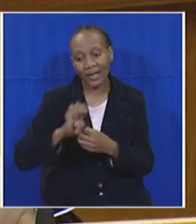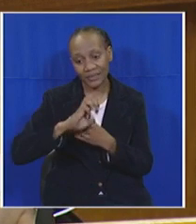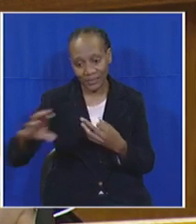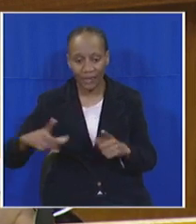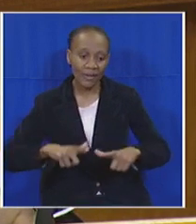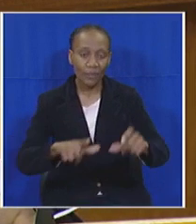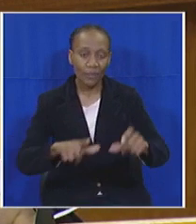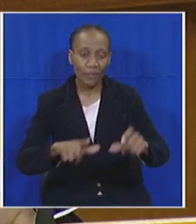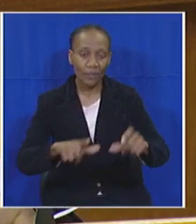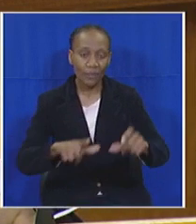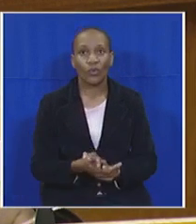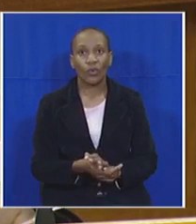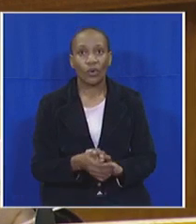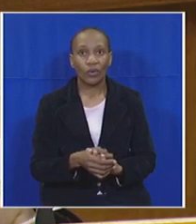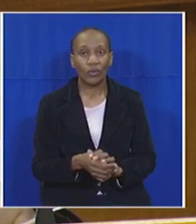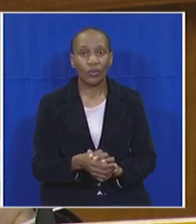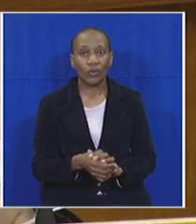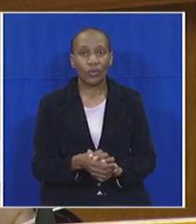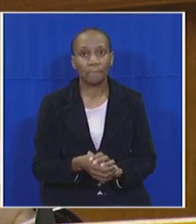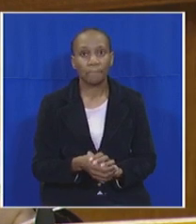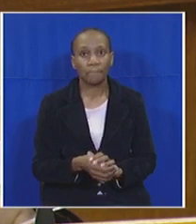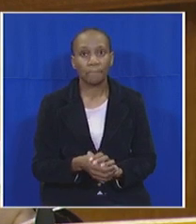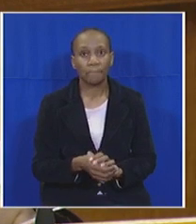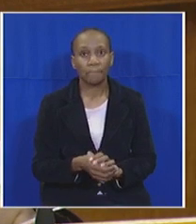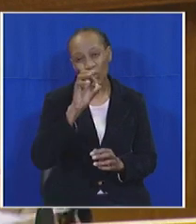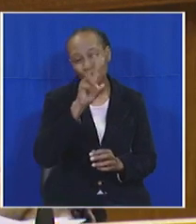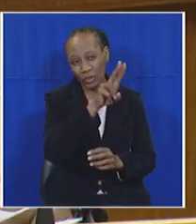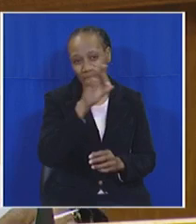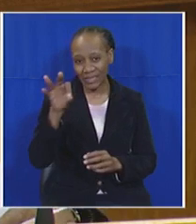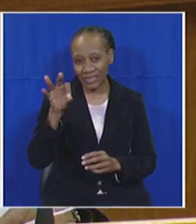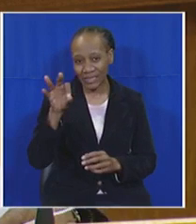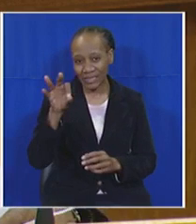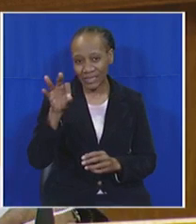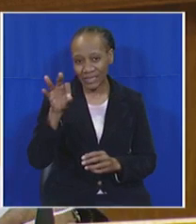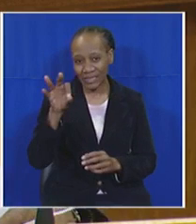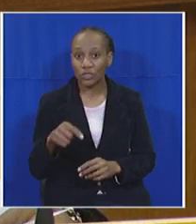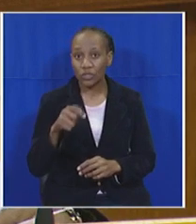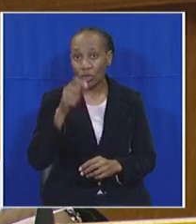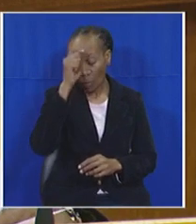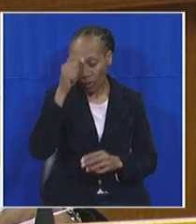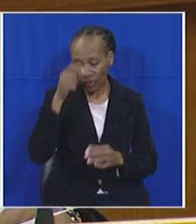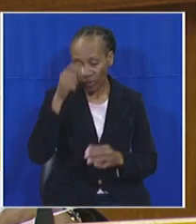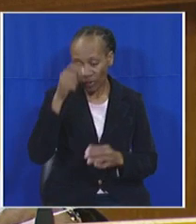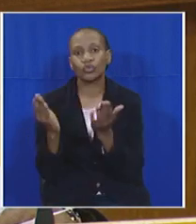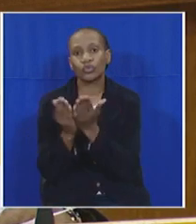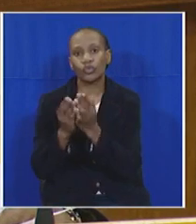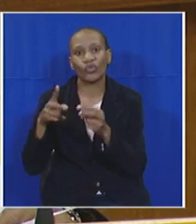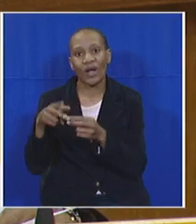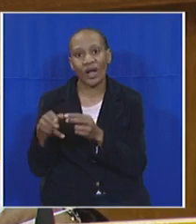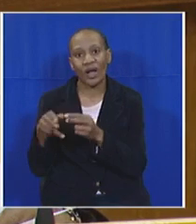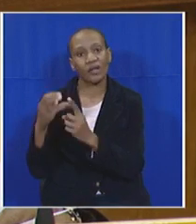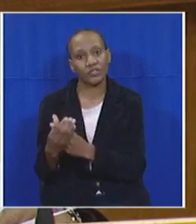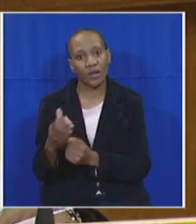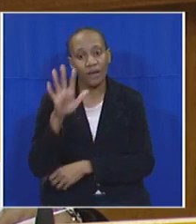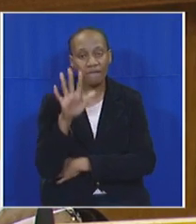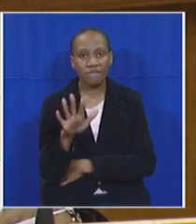which are simmering with a variety of challenges. 23,000 young children have gone into the initiation already. They are there. Only